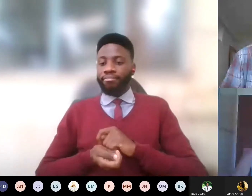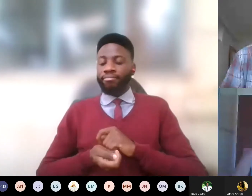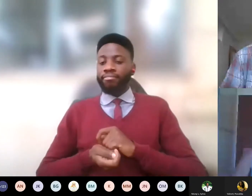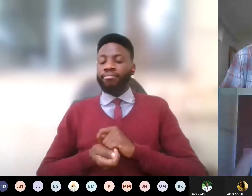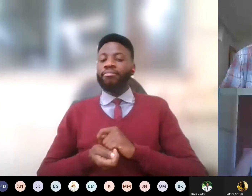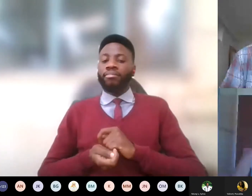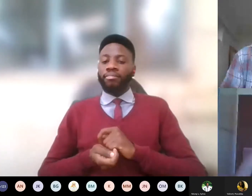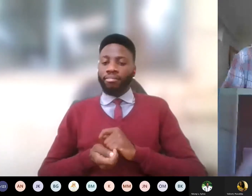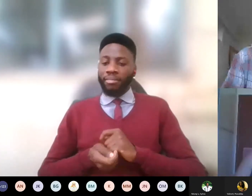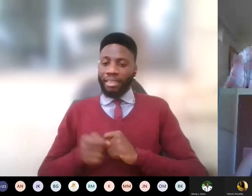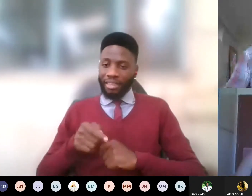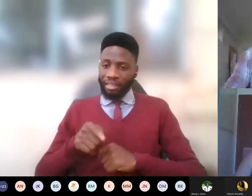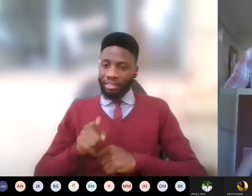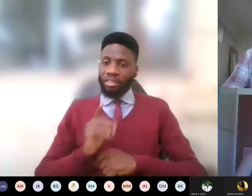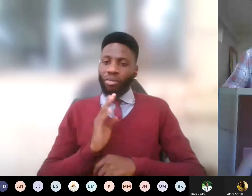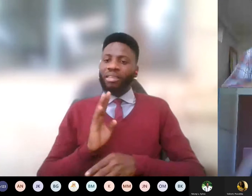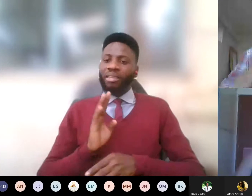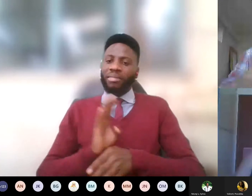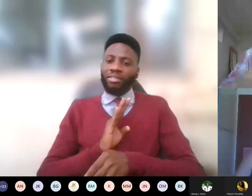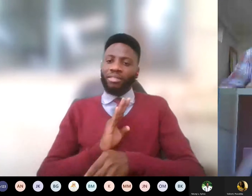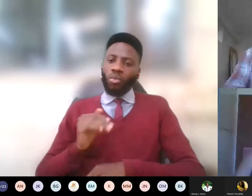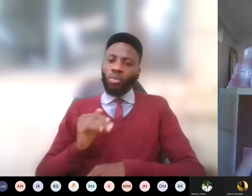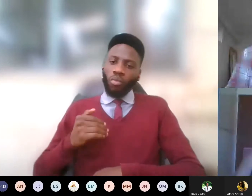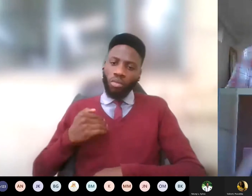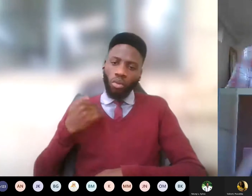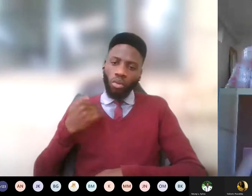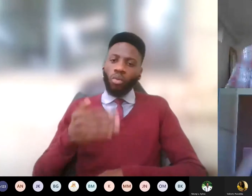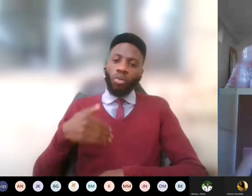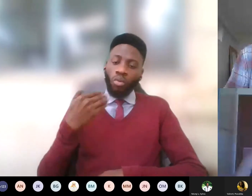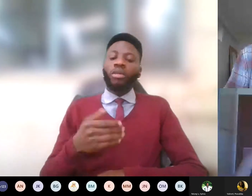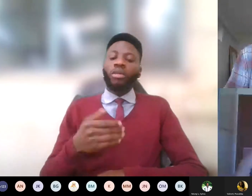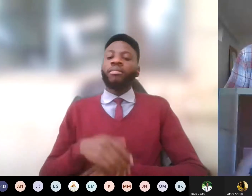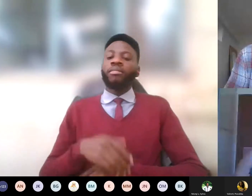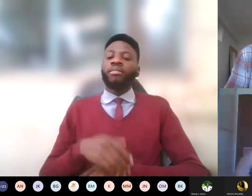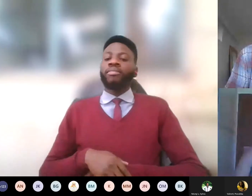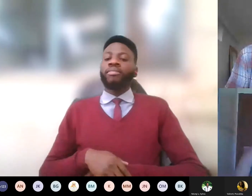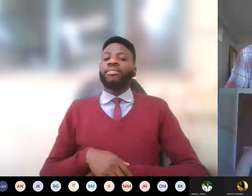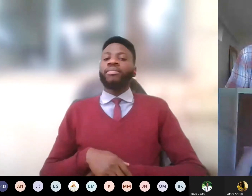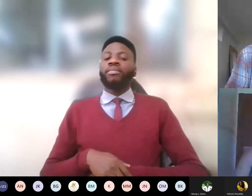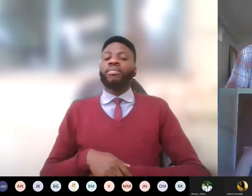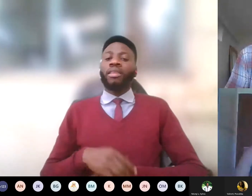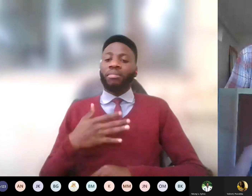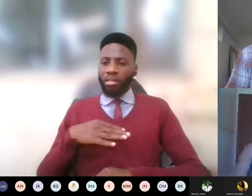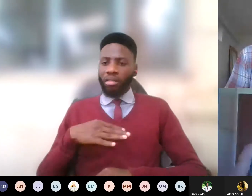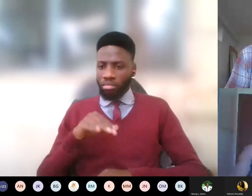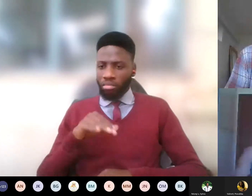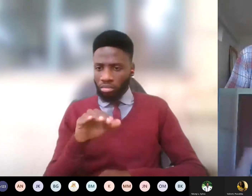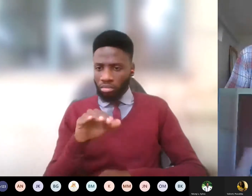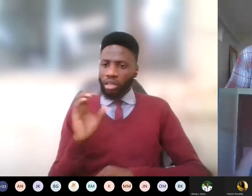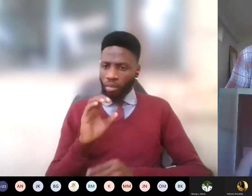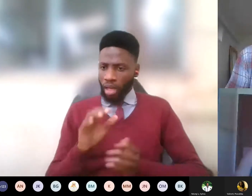forward, because there's a lot of reliance on data. There's a lot of reliance on